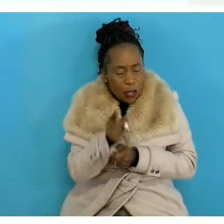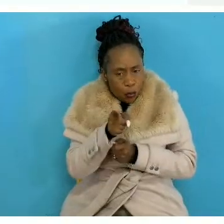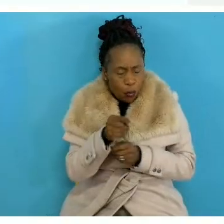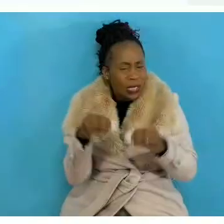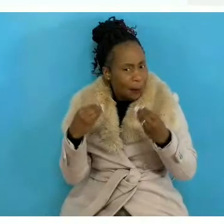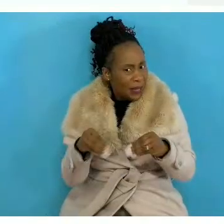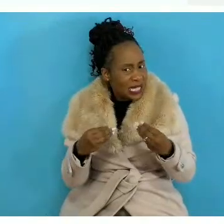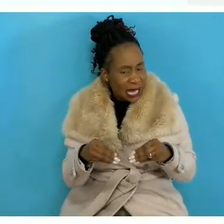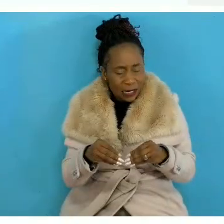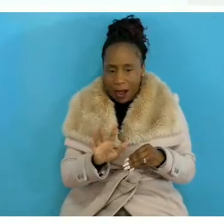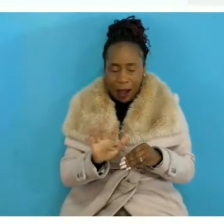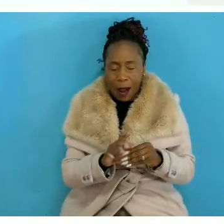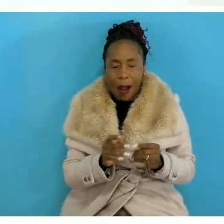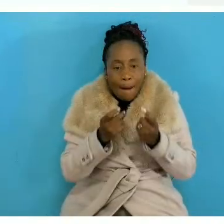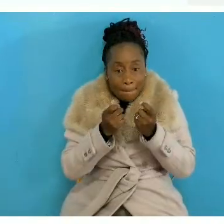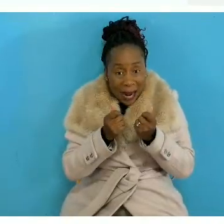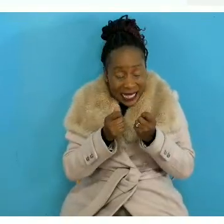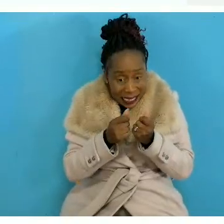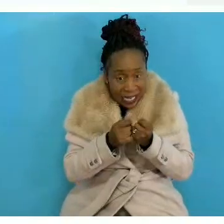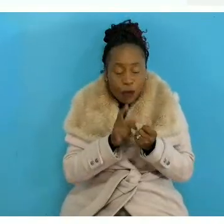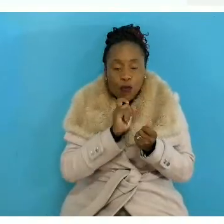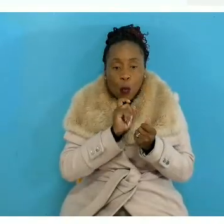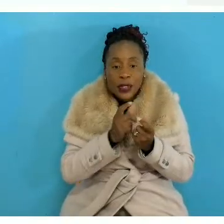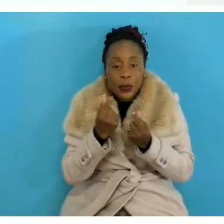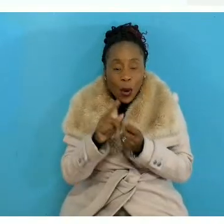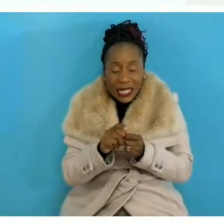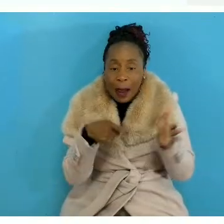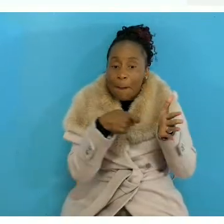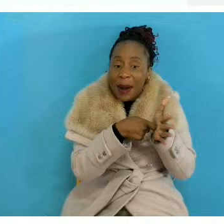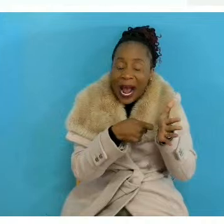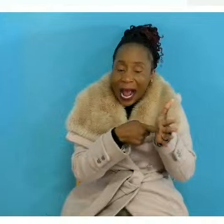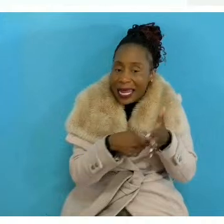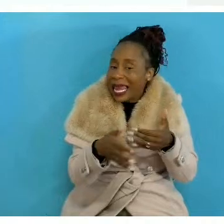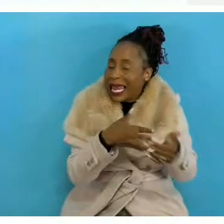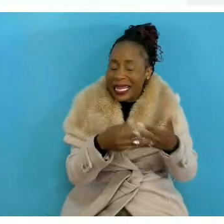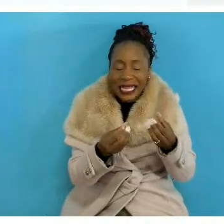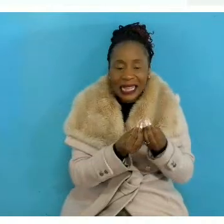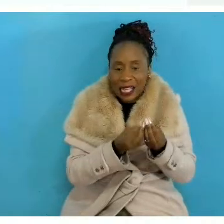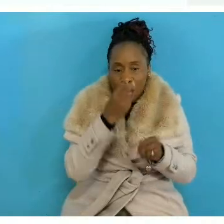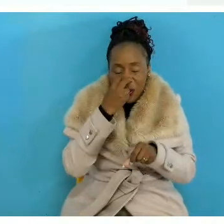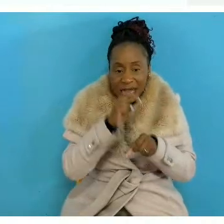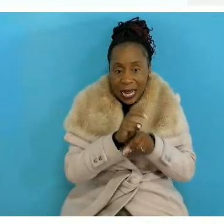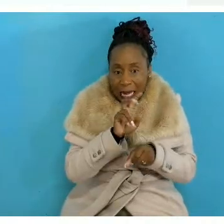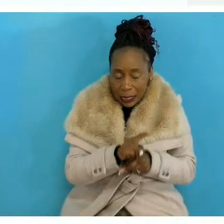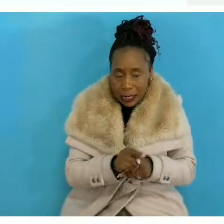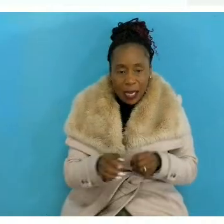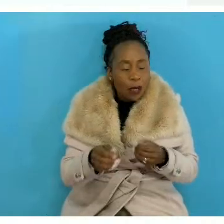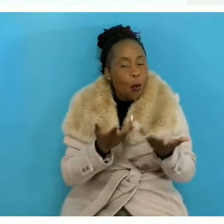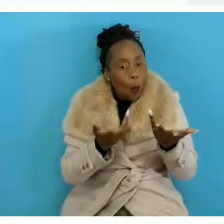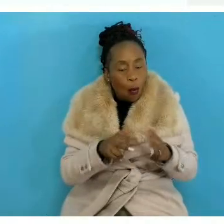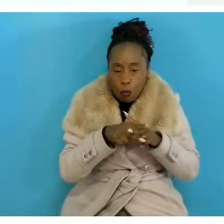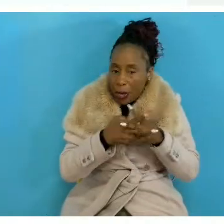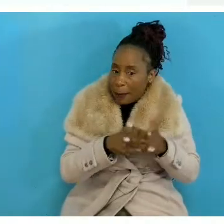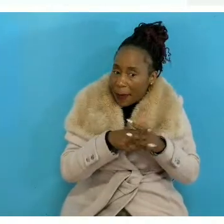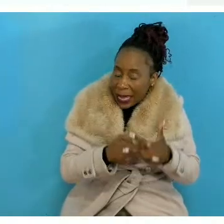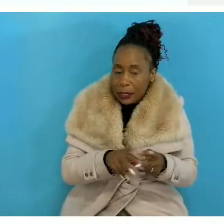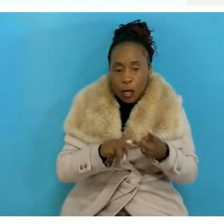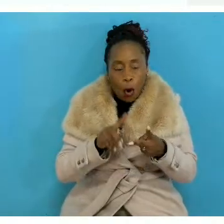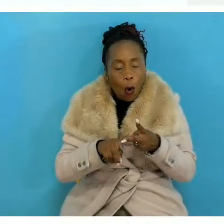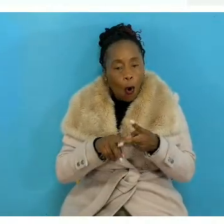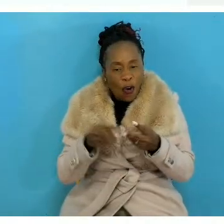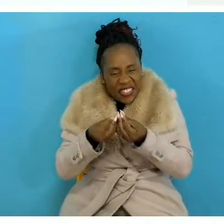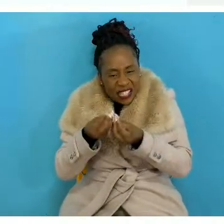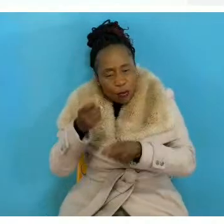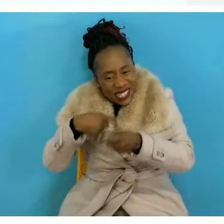business, but the money will be used to purchase whatever you require, whether it's as equipment or stock, or you